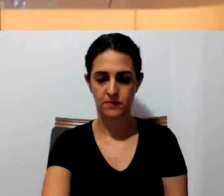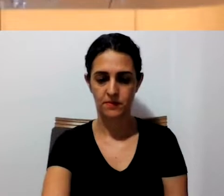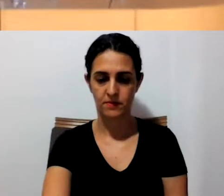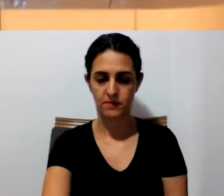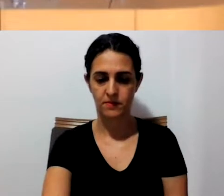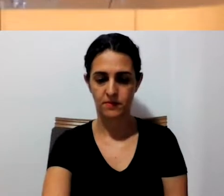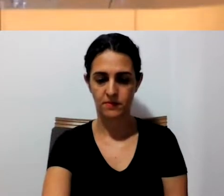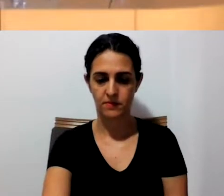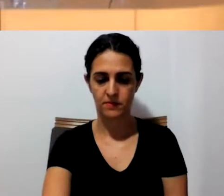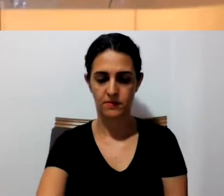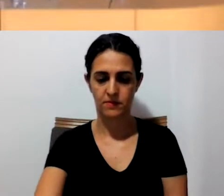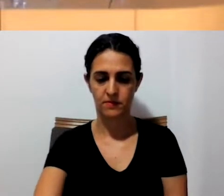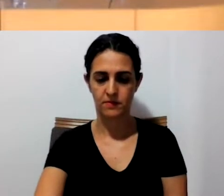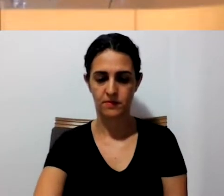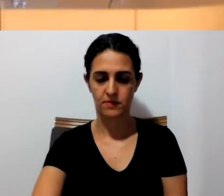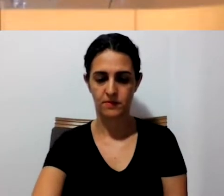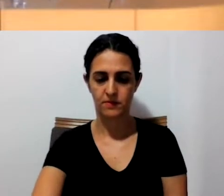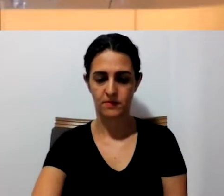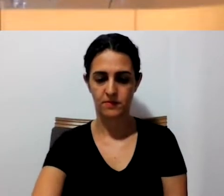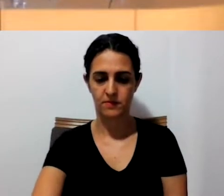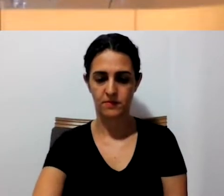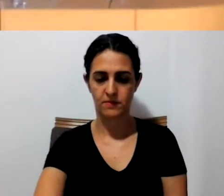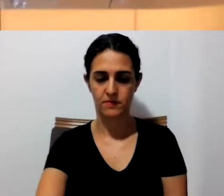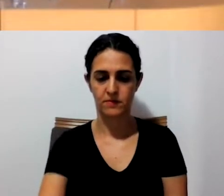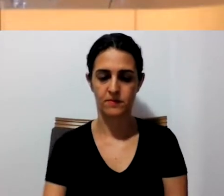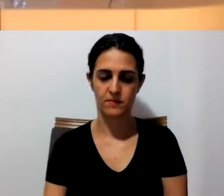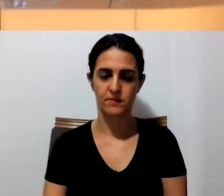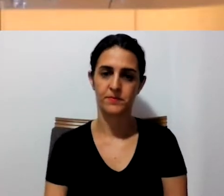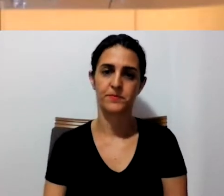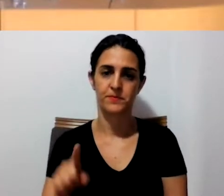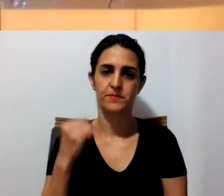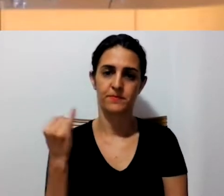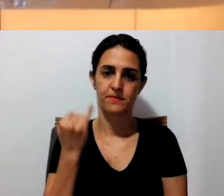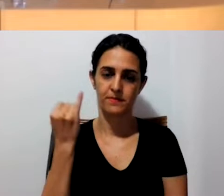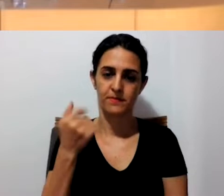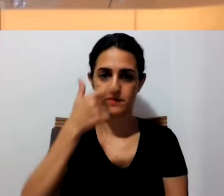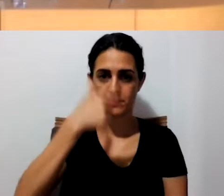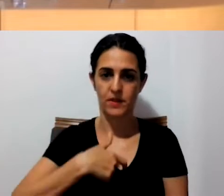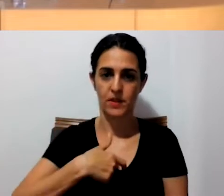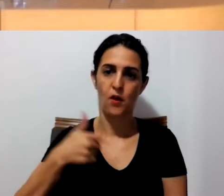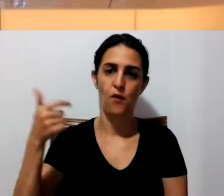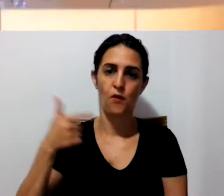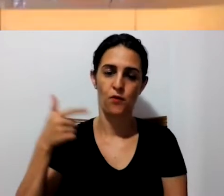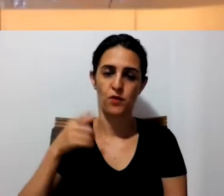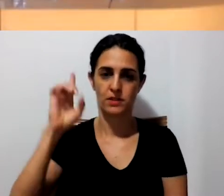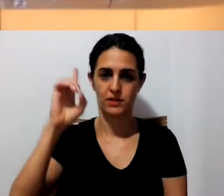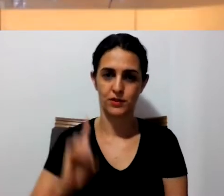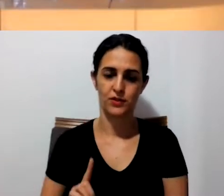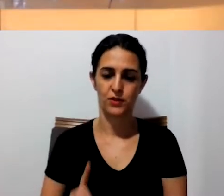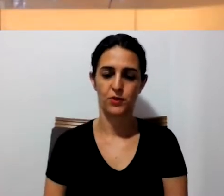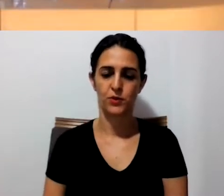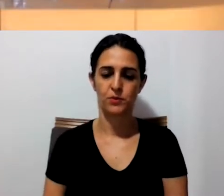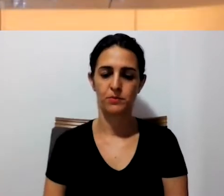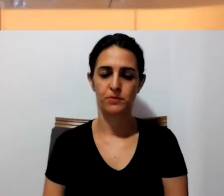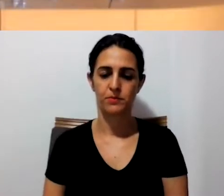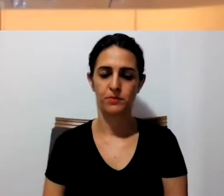walked quite some way together in supporting Brazil to get closer to the OECD. The OECD